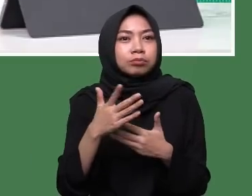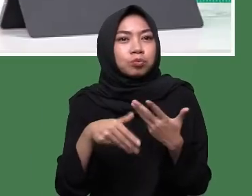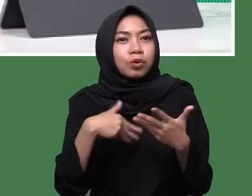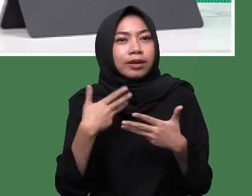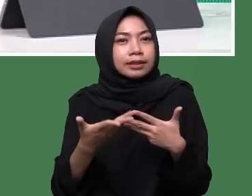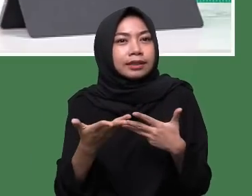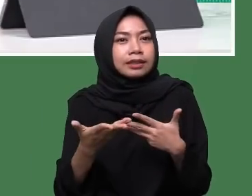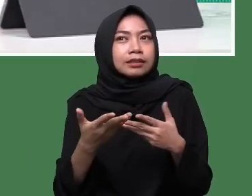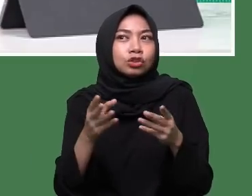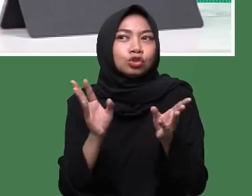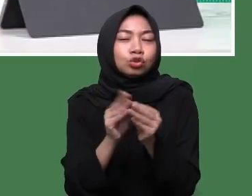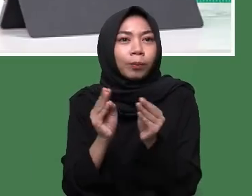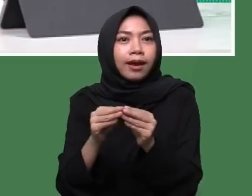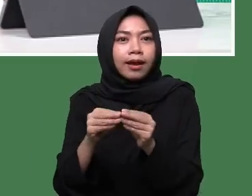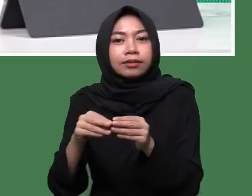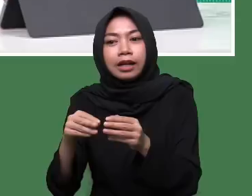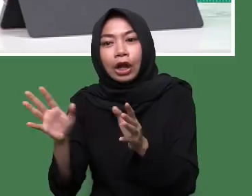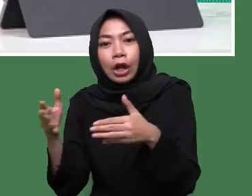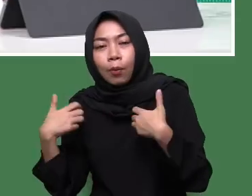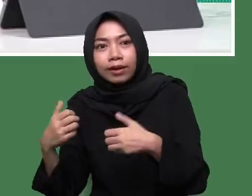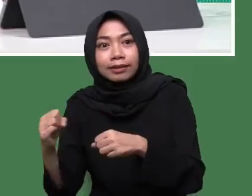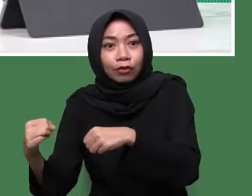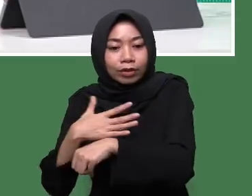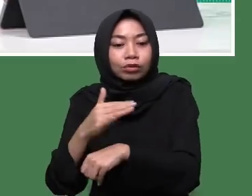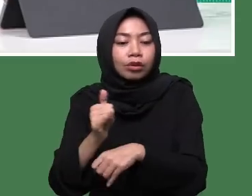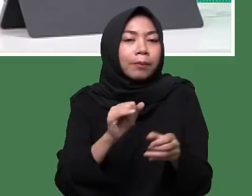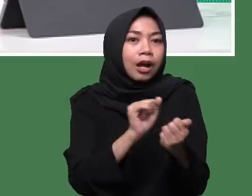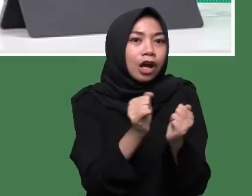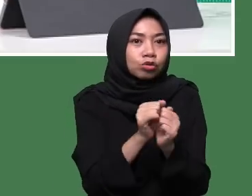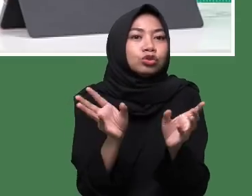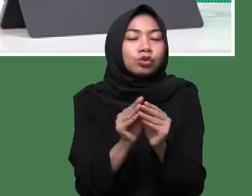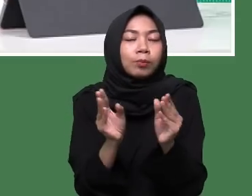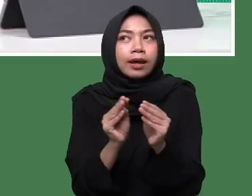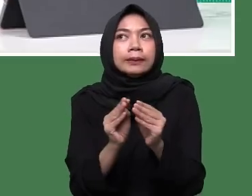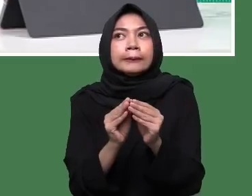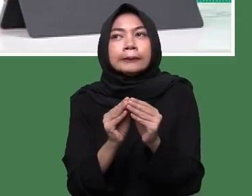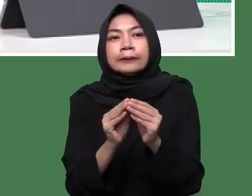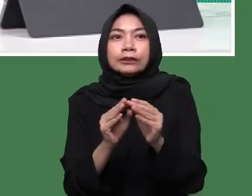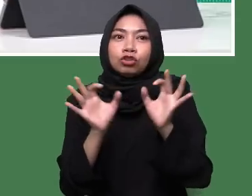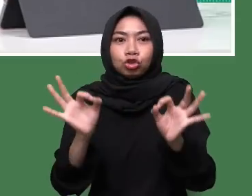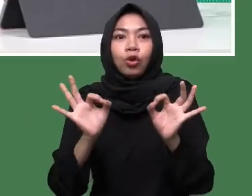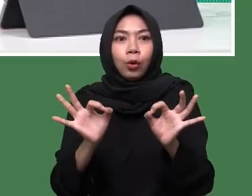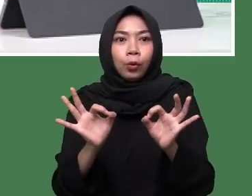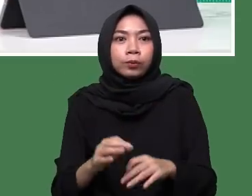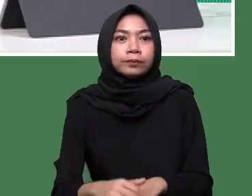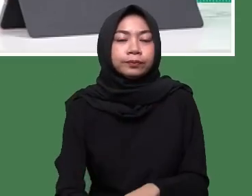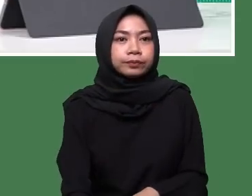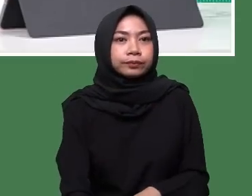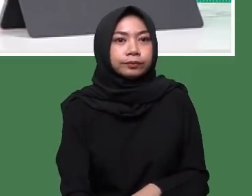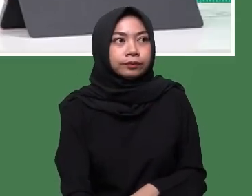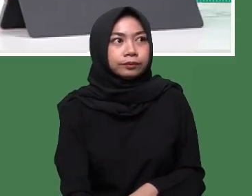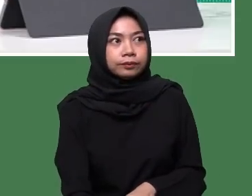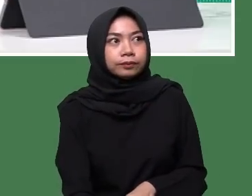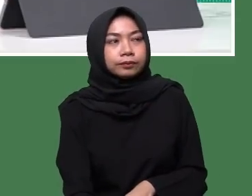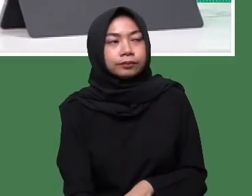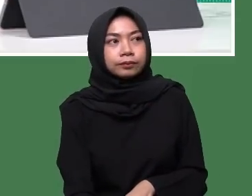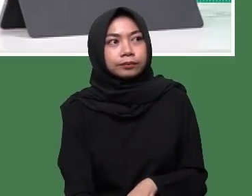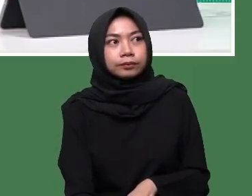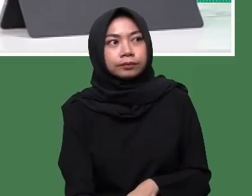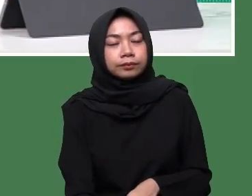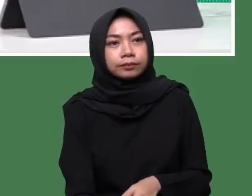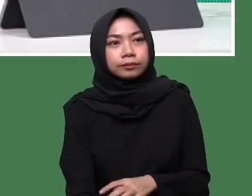terms of the number. Thank you. Thank you. We have another immediate question on